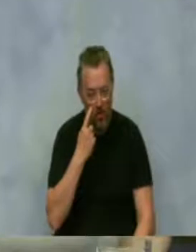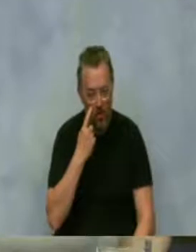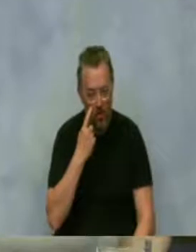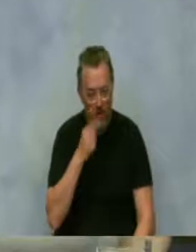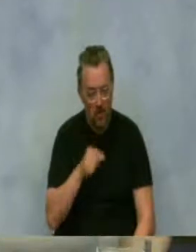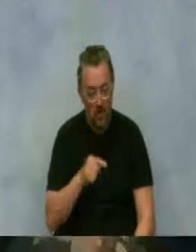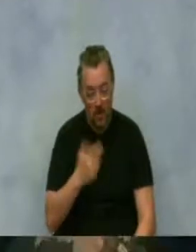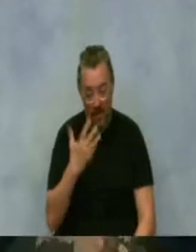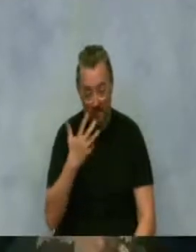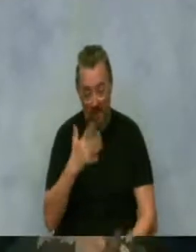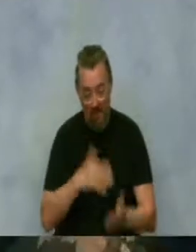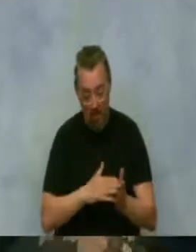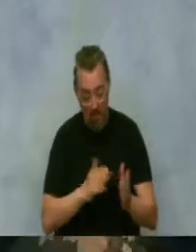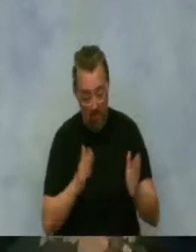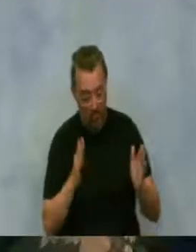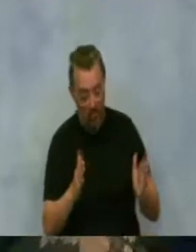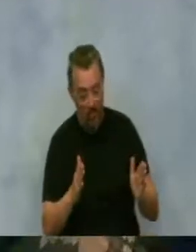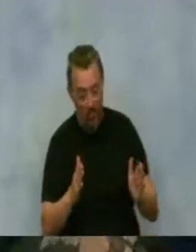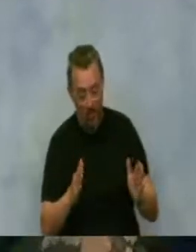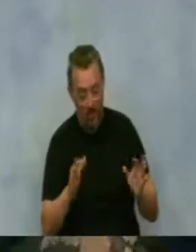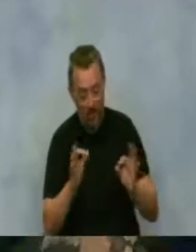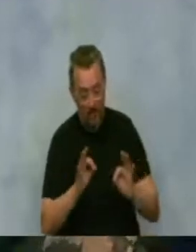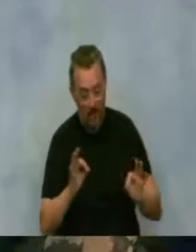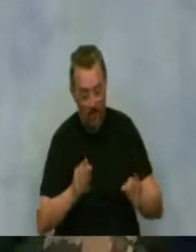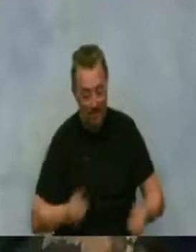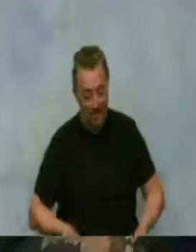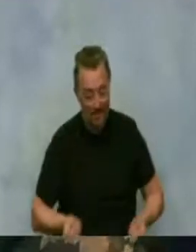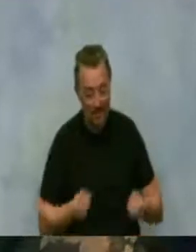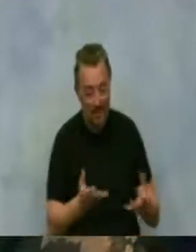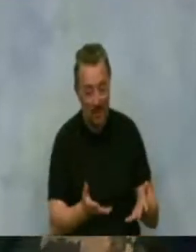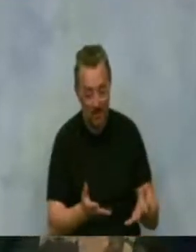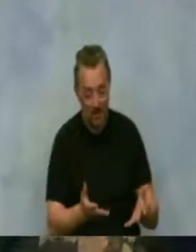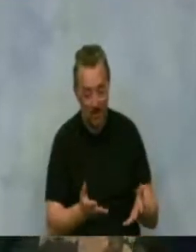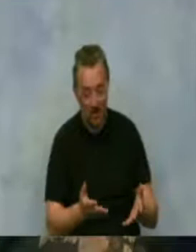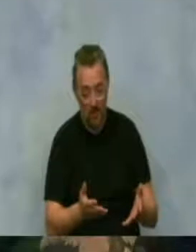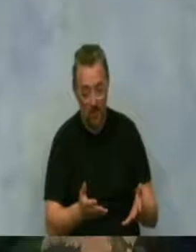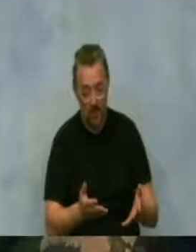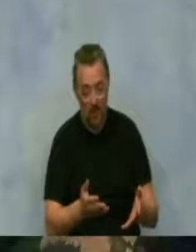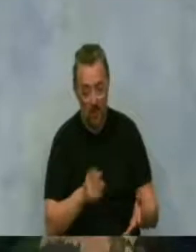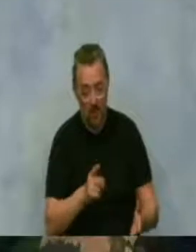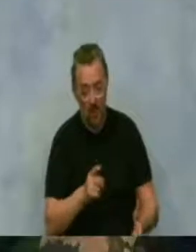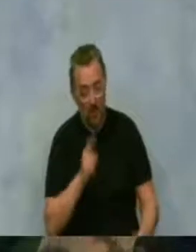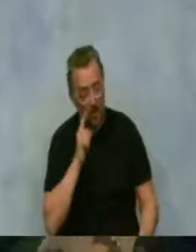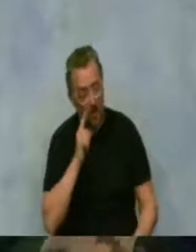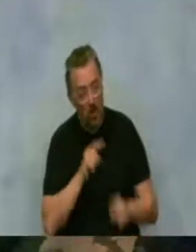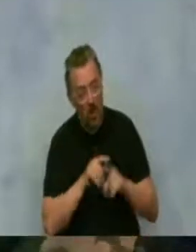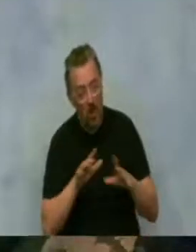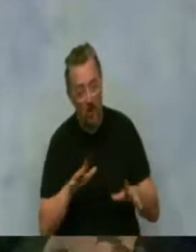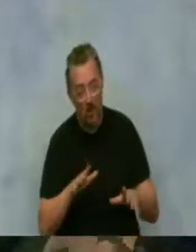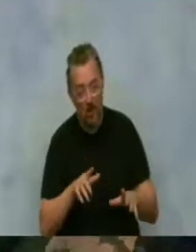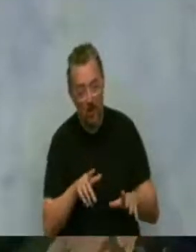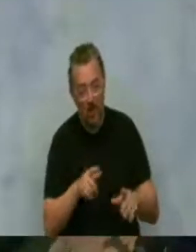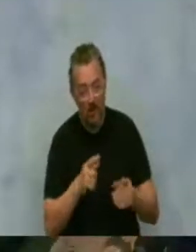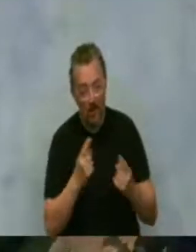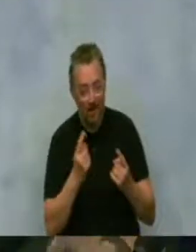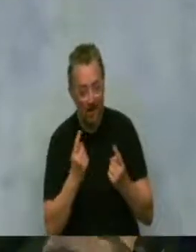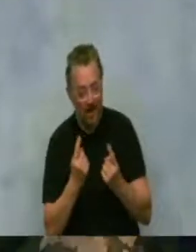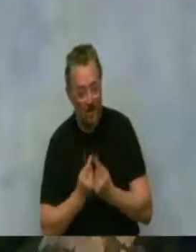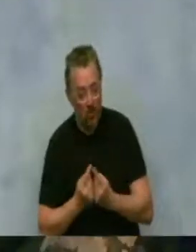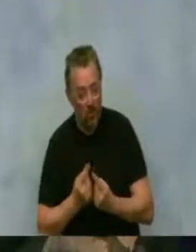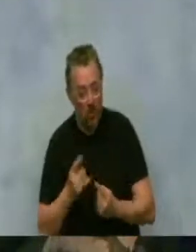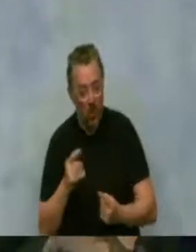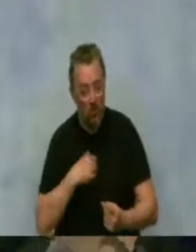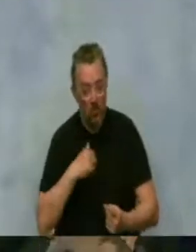5 months, none of it's been spent. And that looks to me as though there's an issue that, you know, we should be